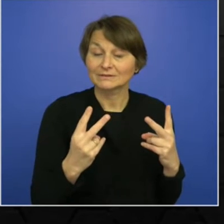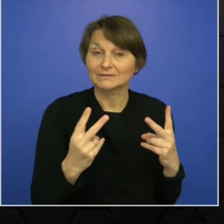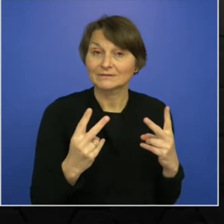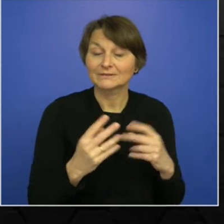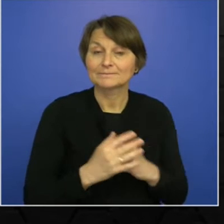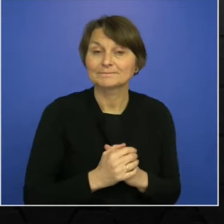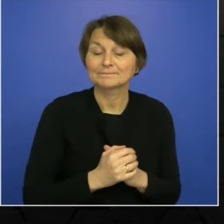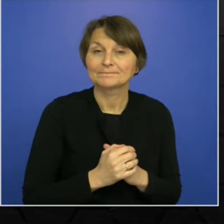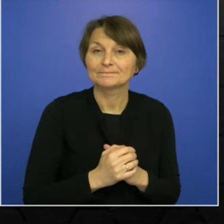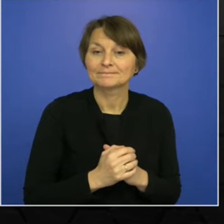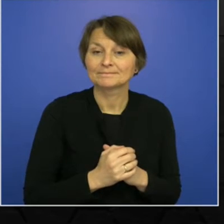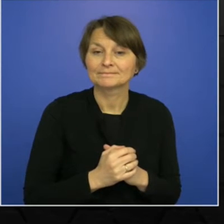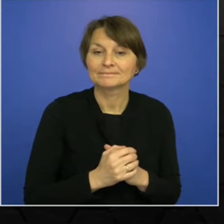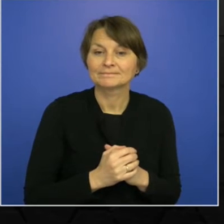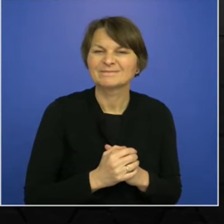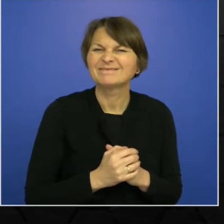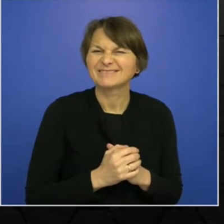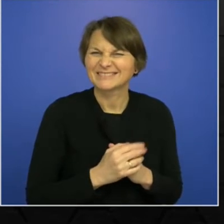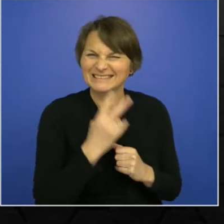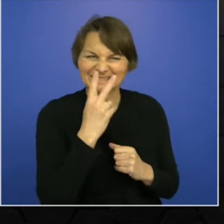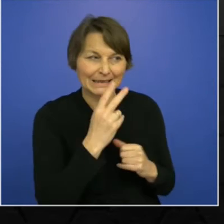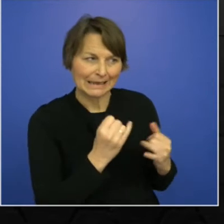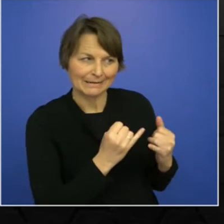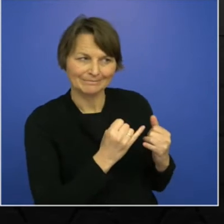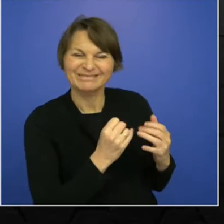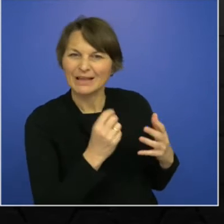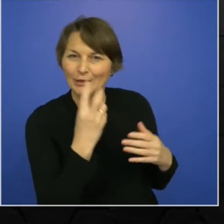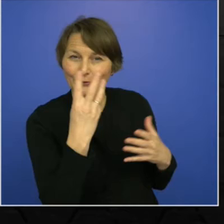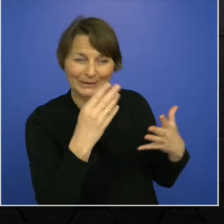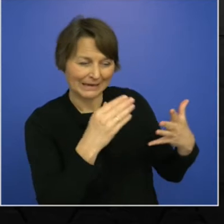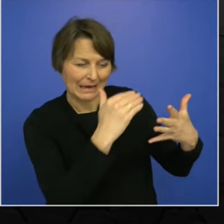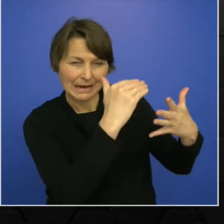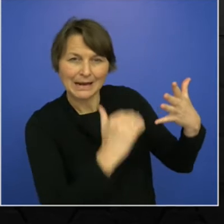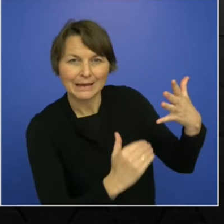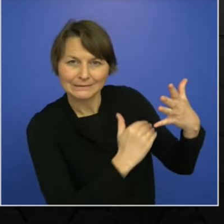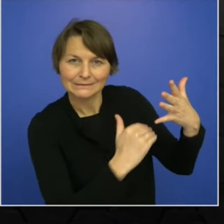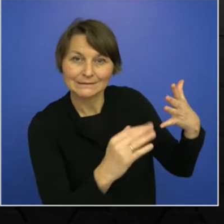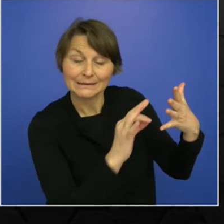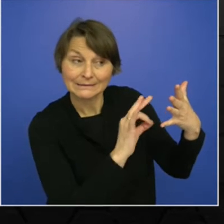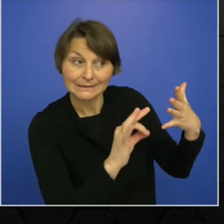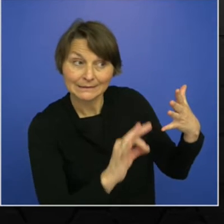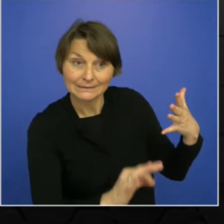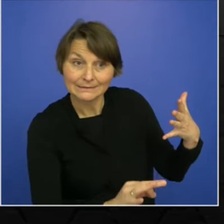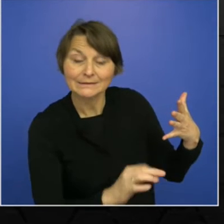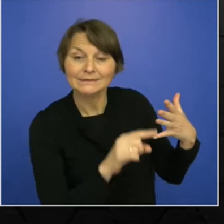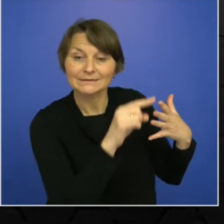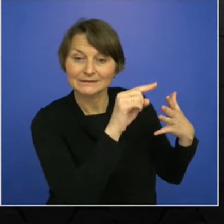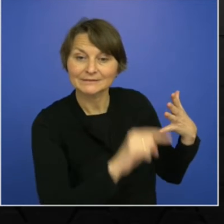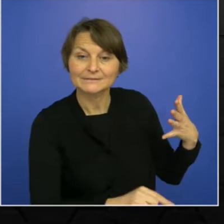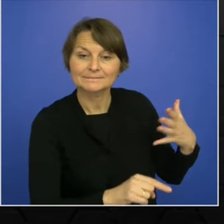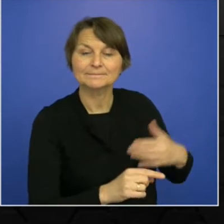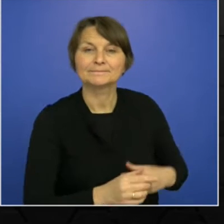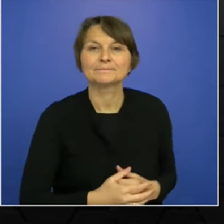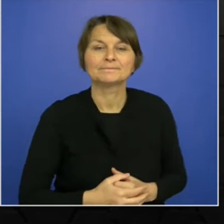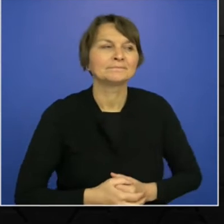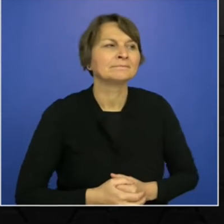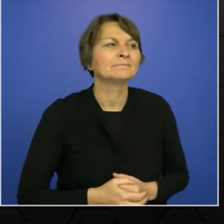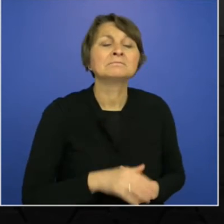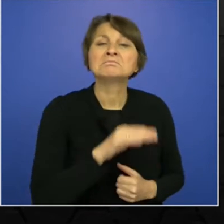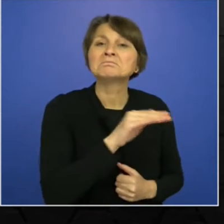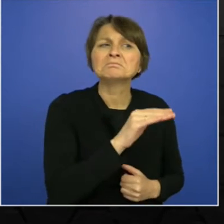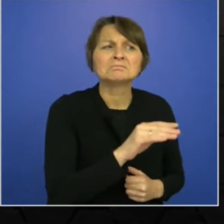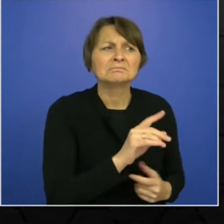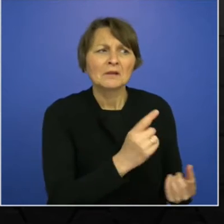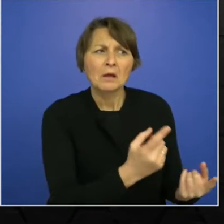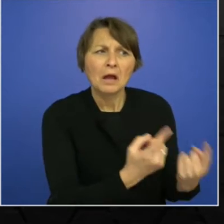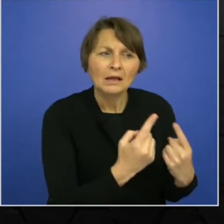last three sentences. So you can ask, what do you know? And then the bot actually says, what it remembers about